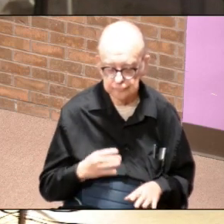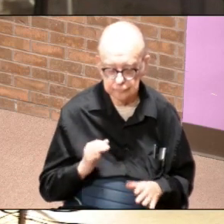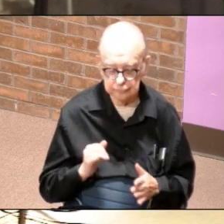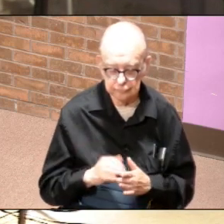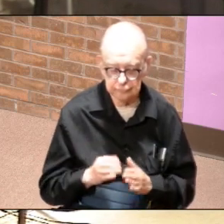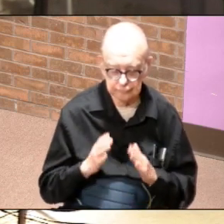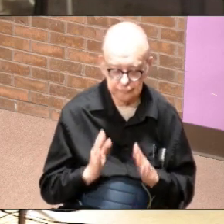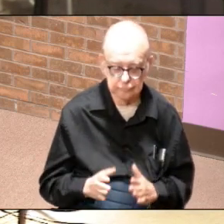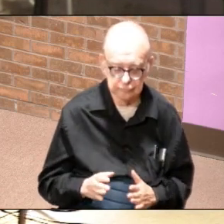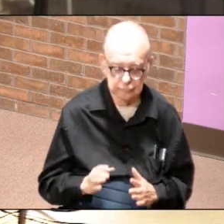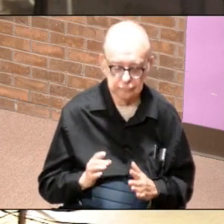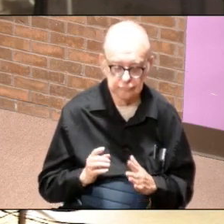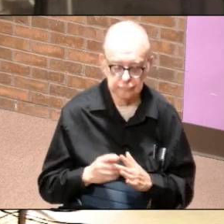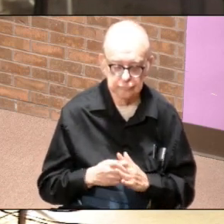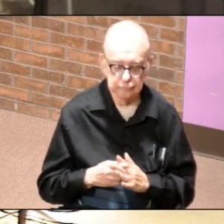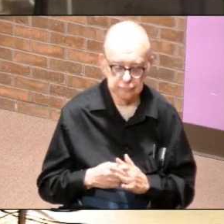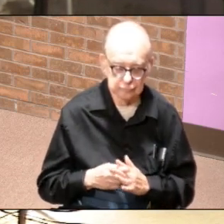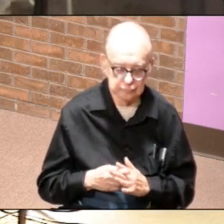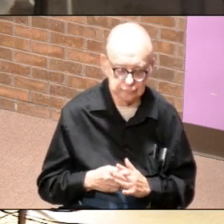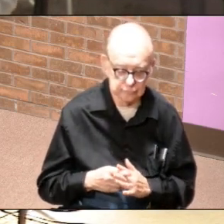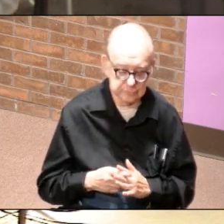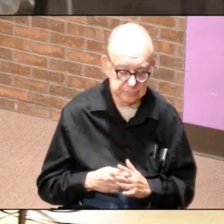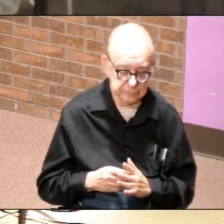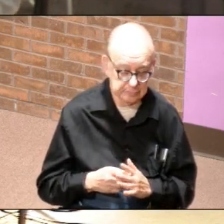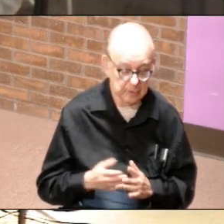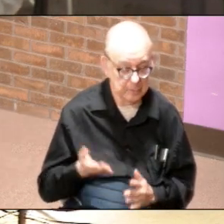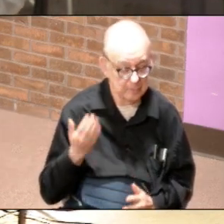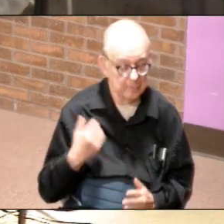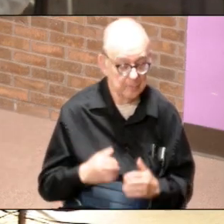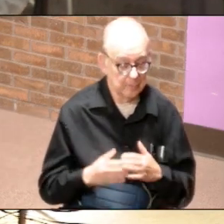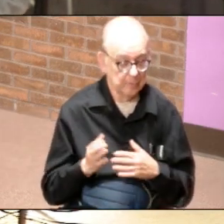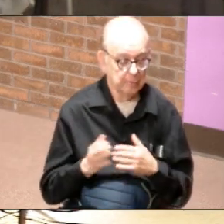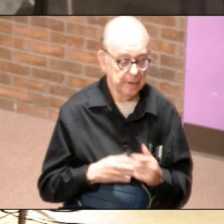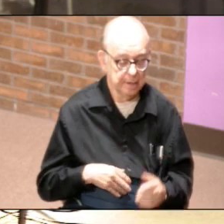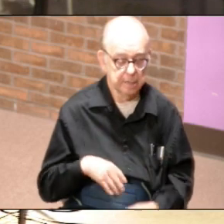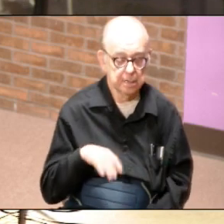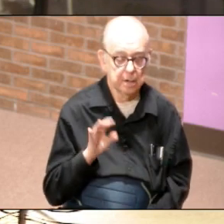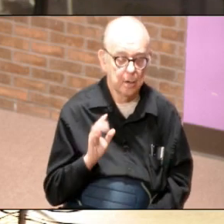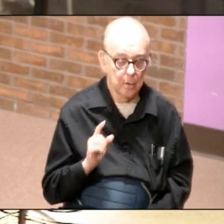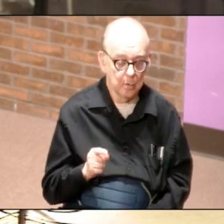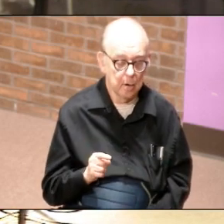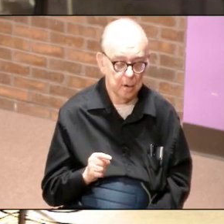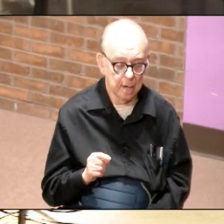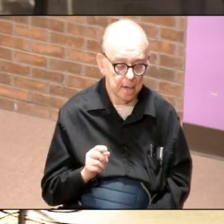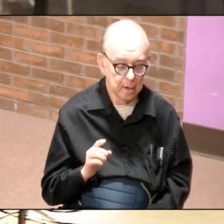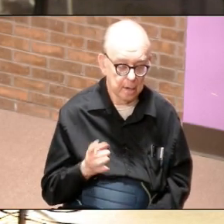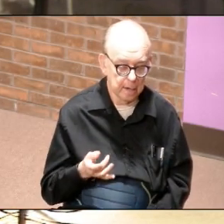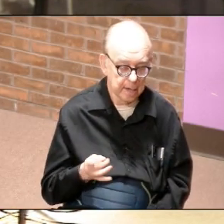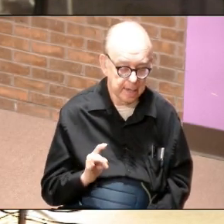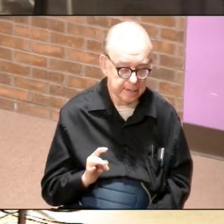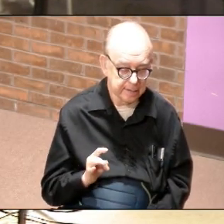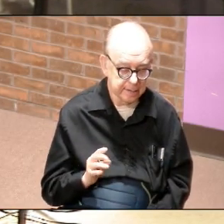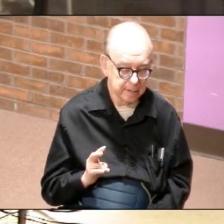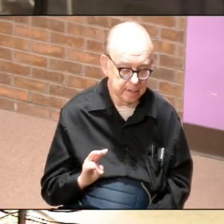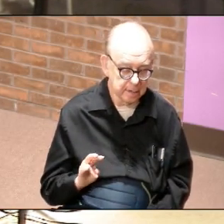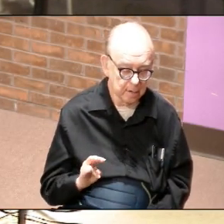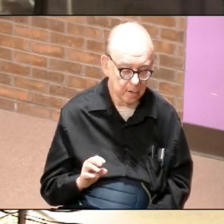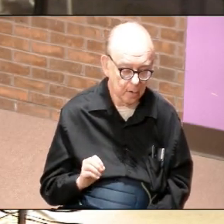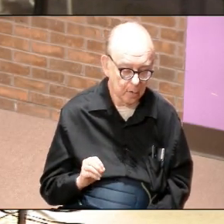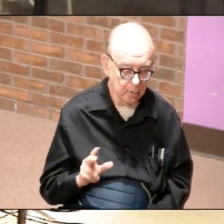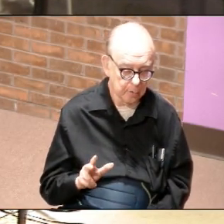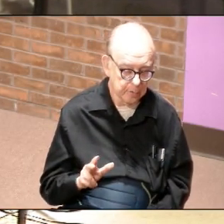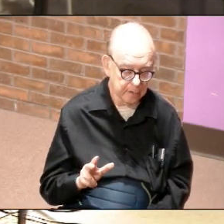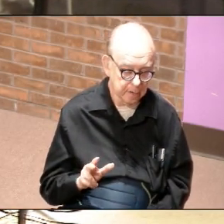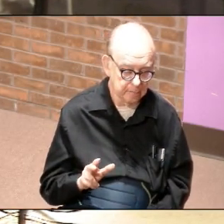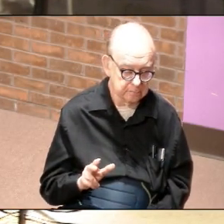that house was originally built in 1803 when Ohio became a state. That house